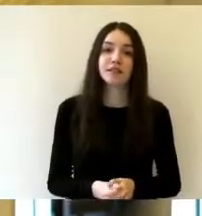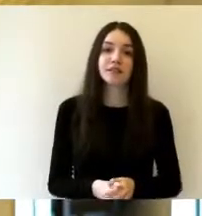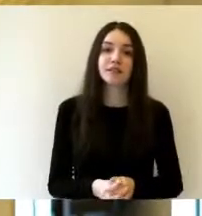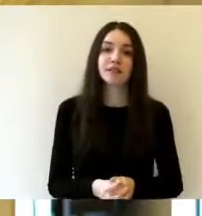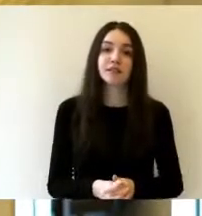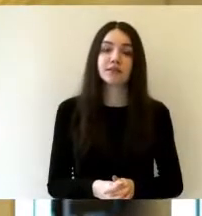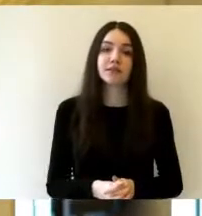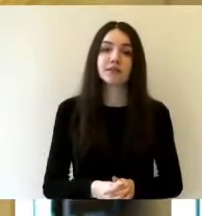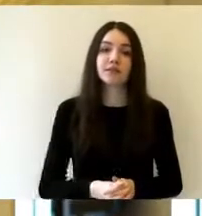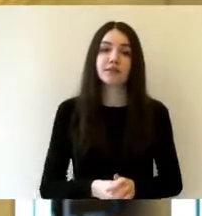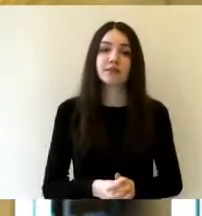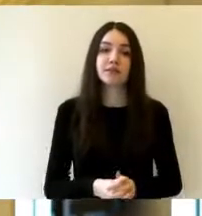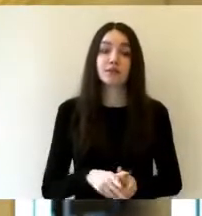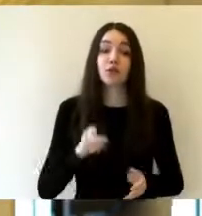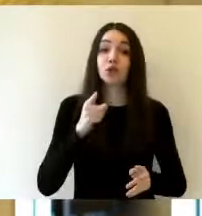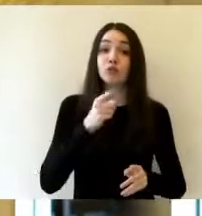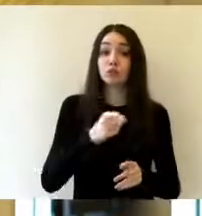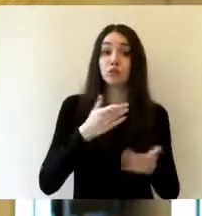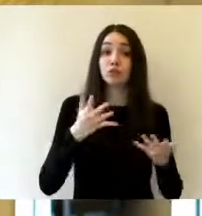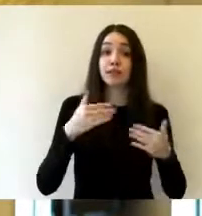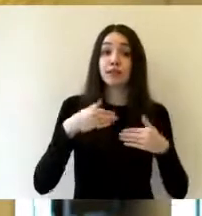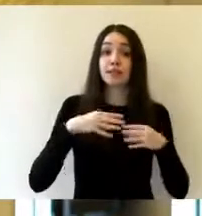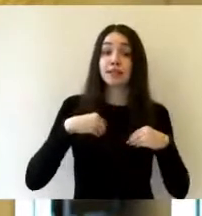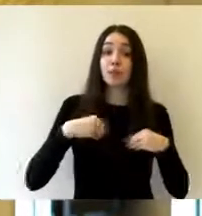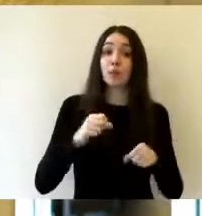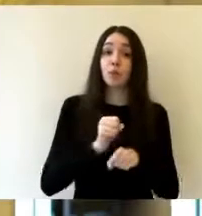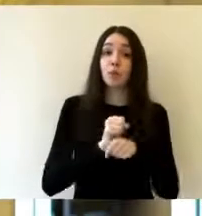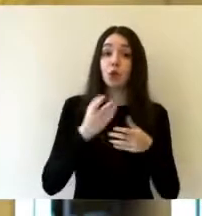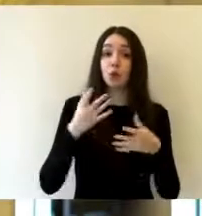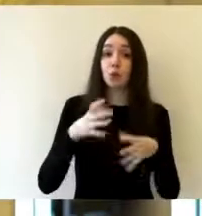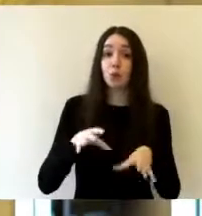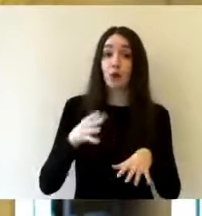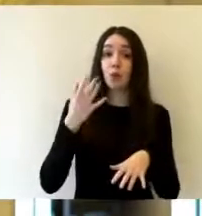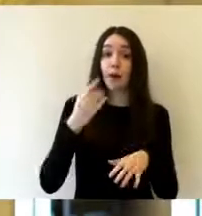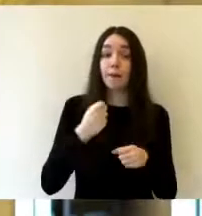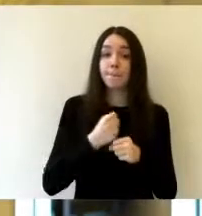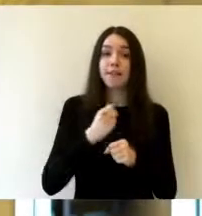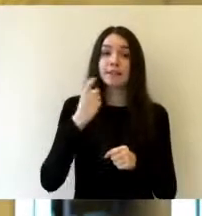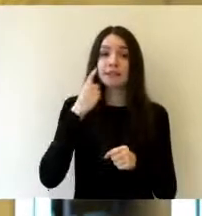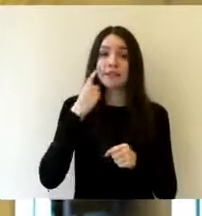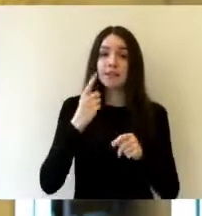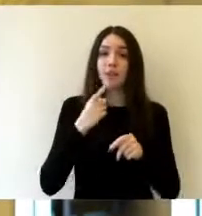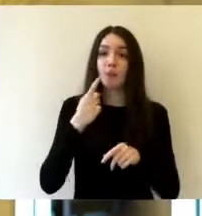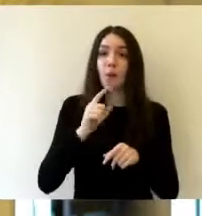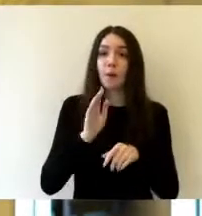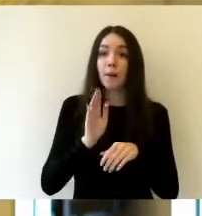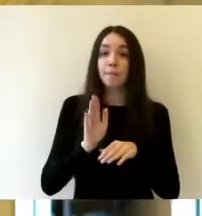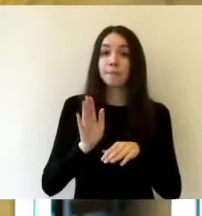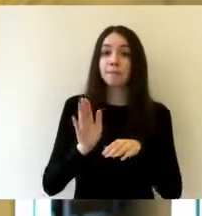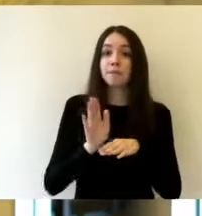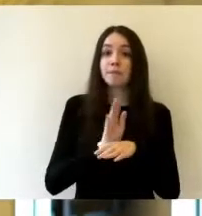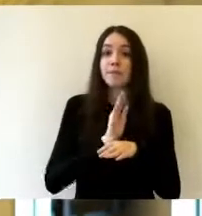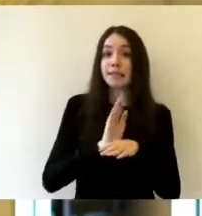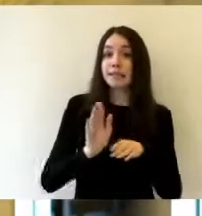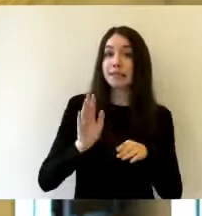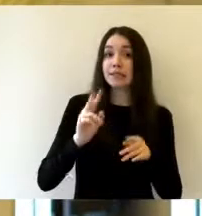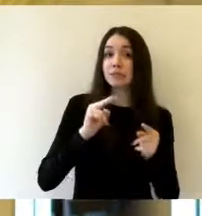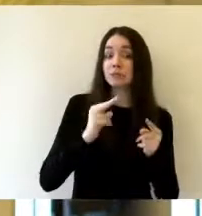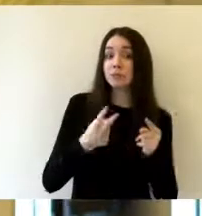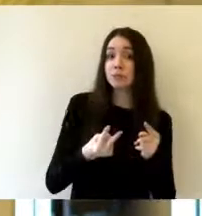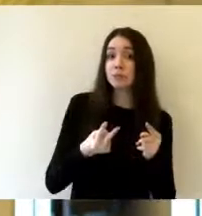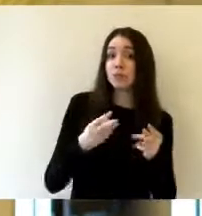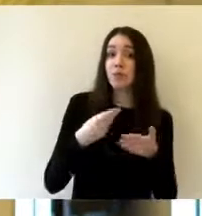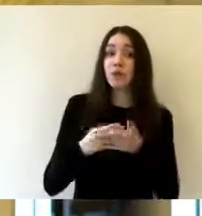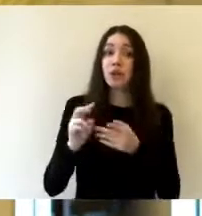ever take on work that you don't want to because it makes sense from a business financial perspective? Or you're at a point in your career where you can be very selective with your